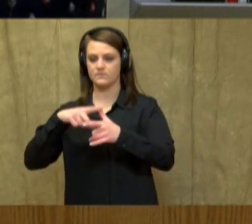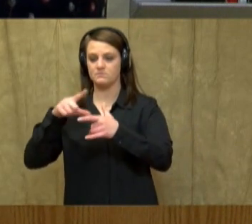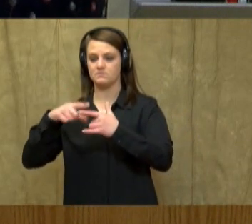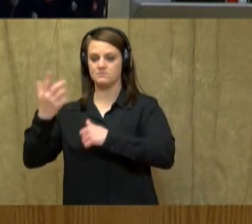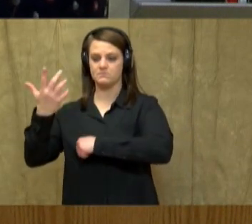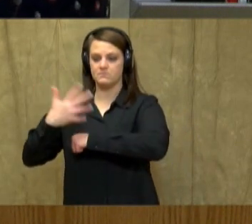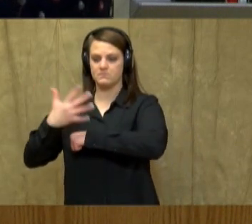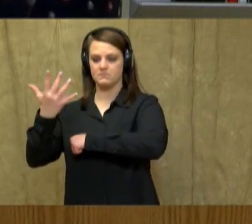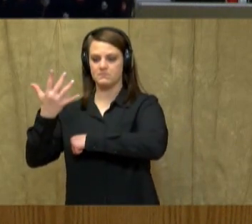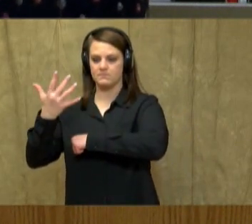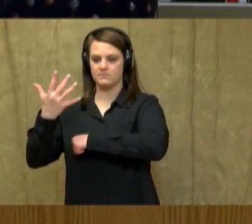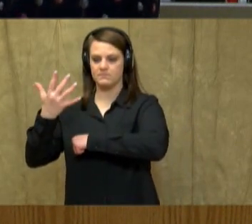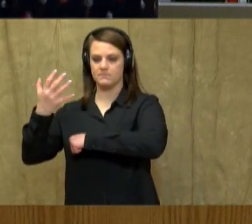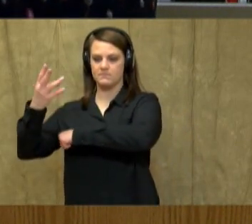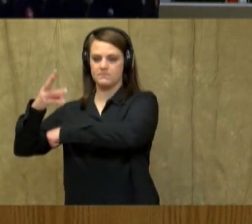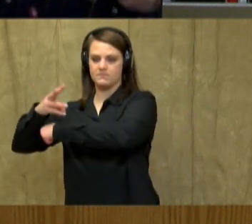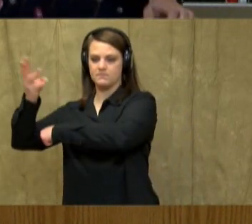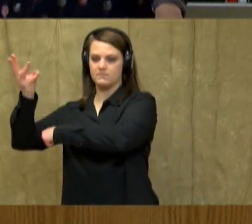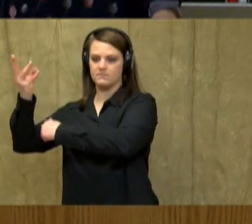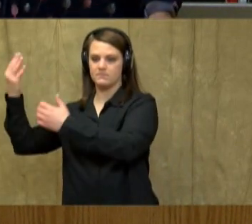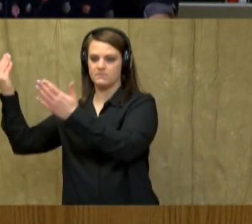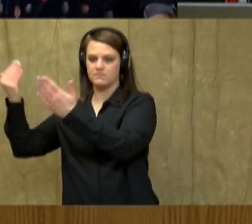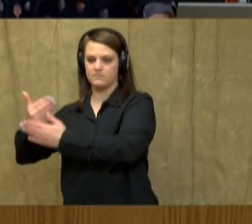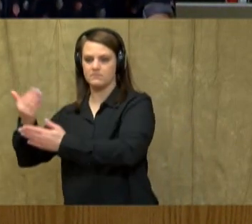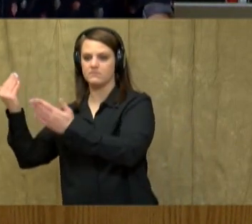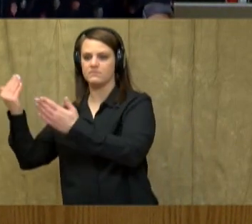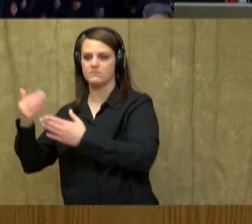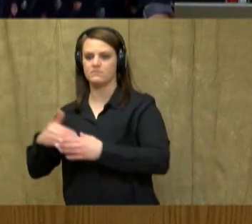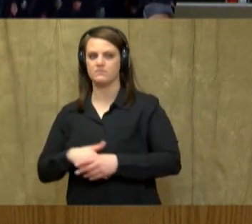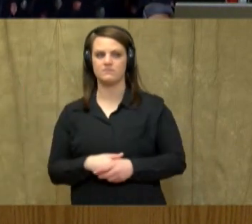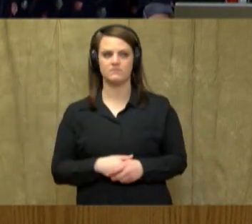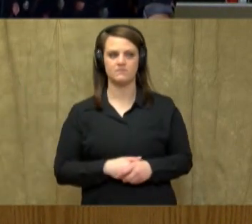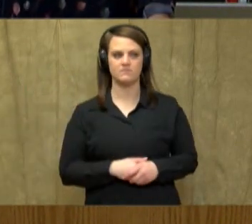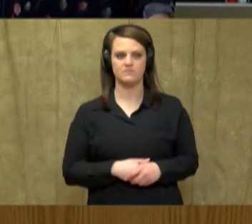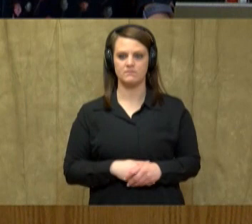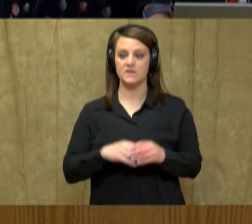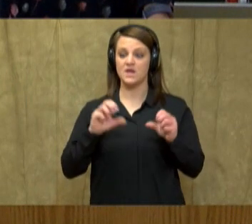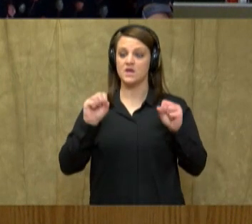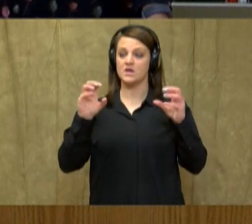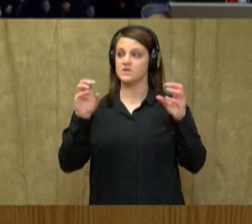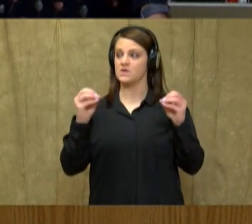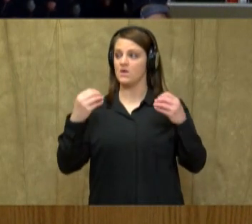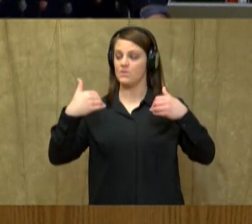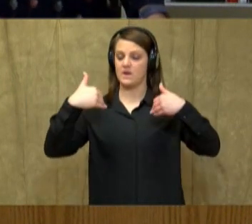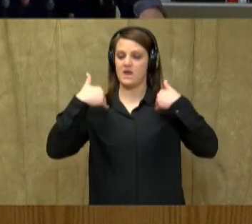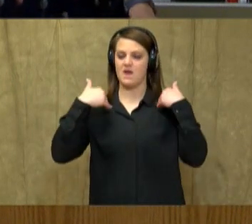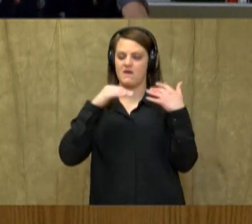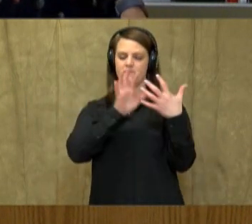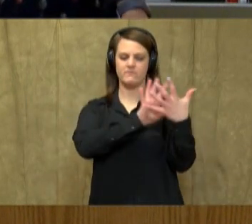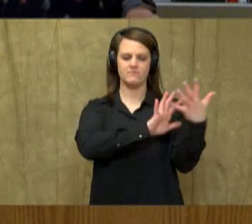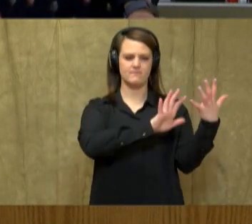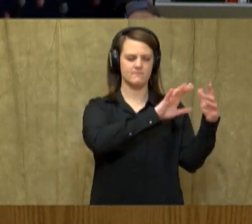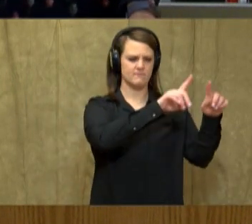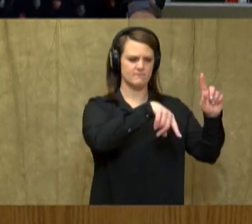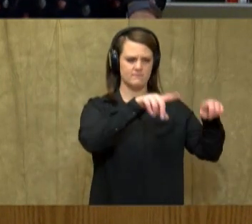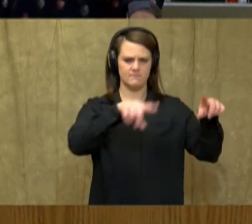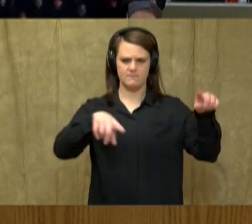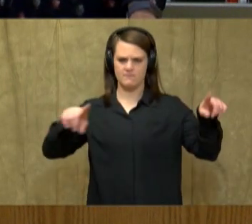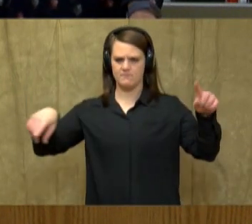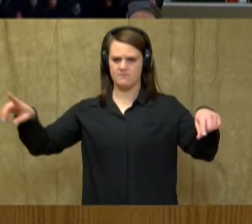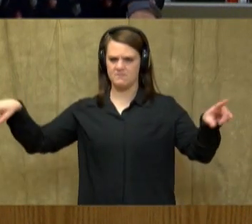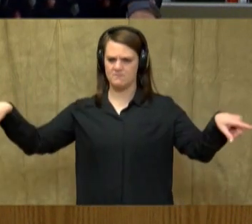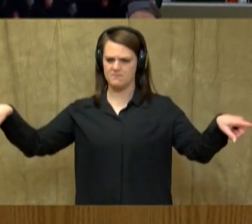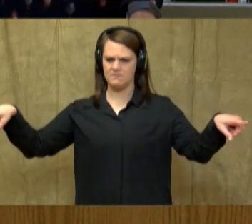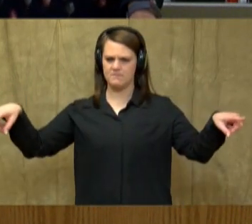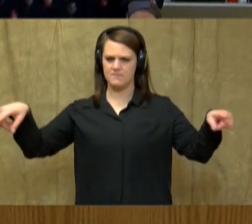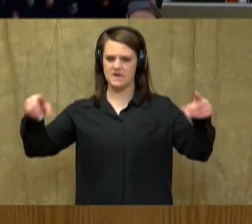5, all the way to 6, the darkest of the dark. All right, so we have all these variations, and that tends to